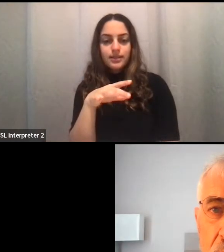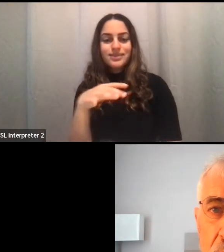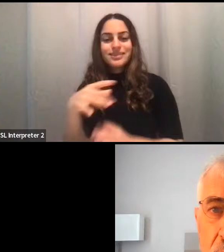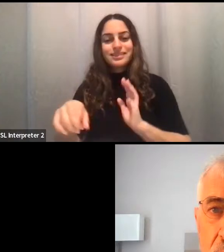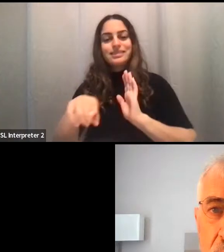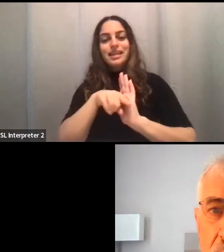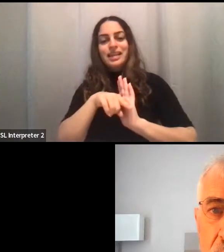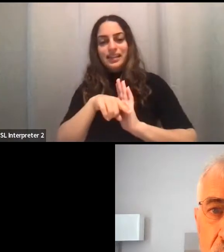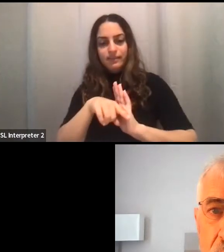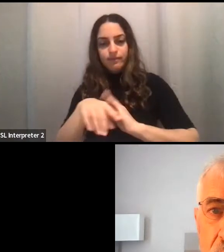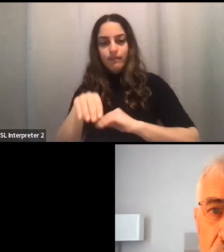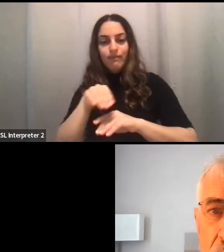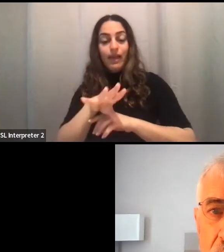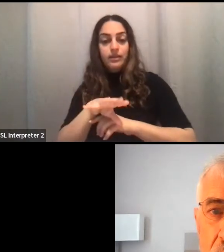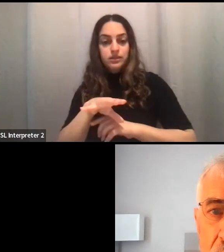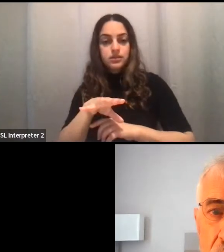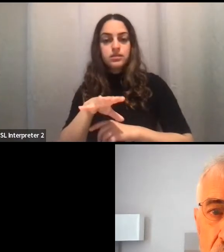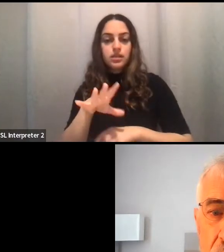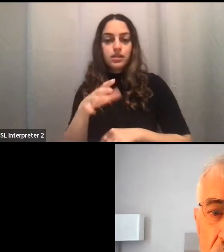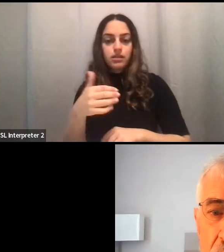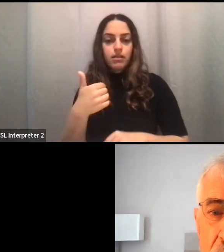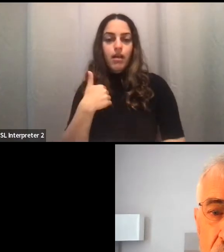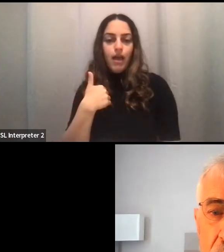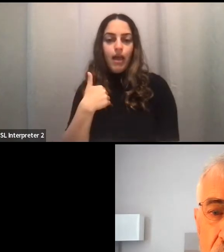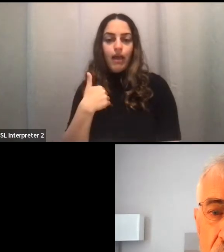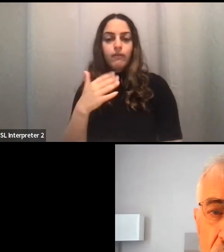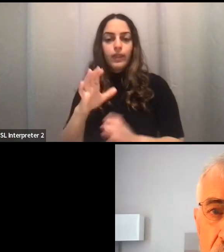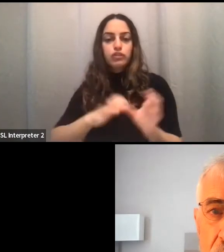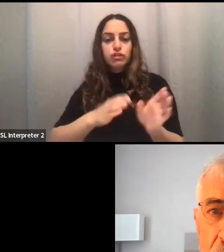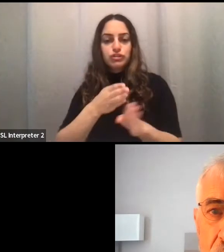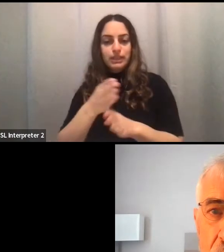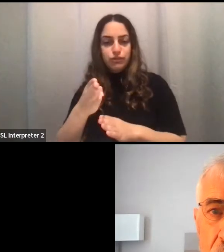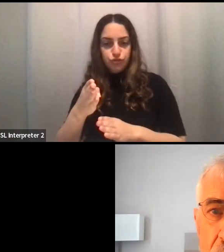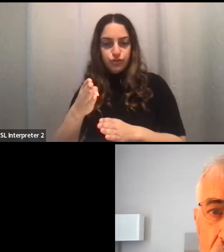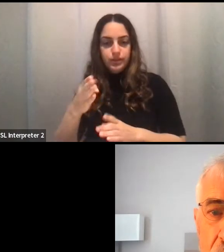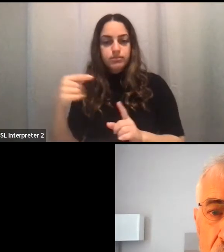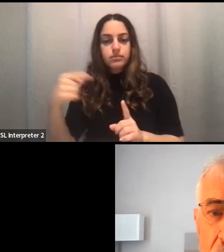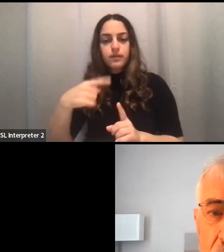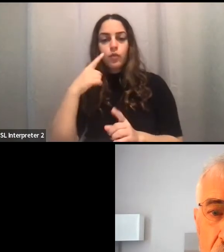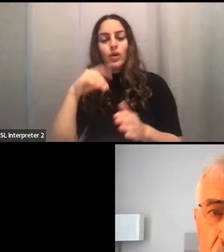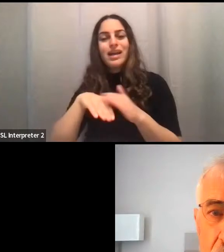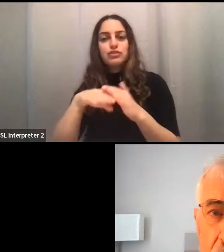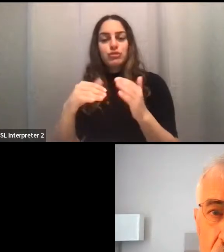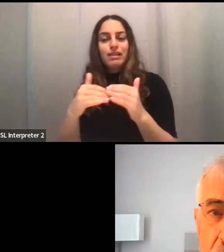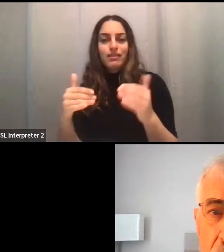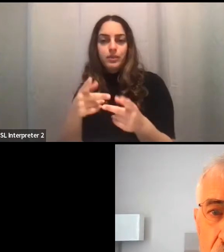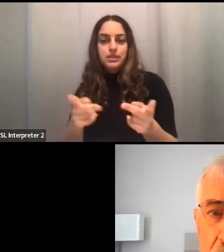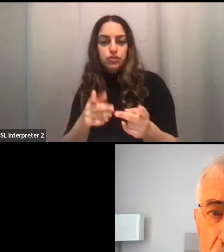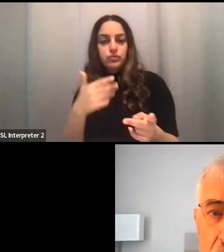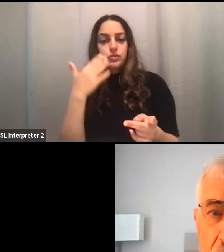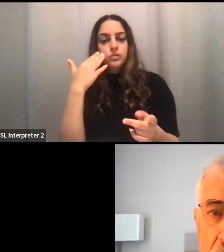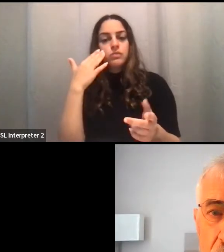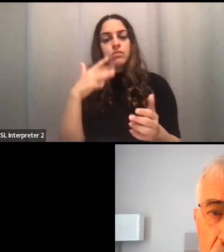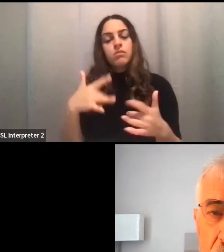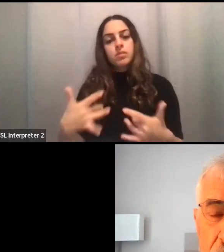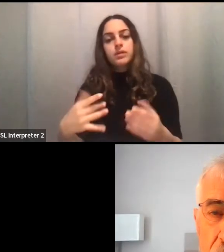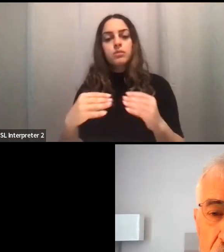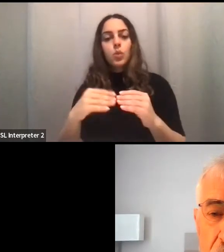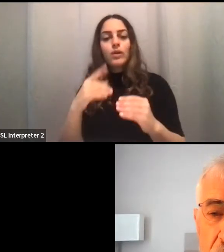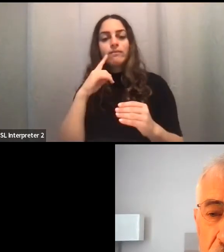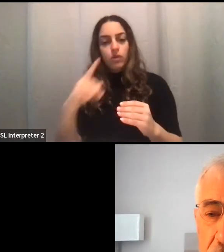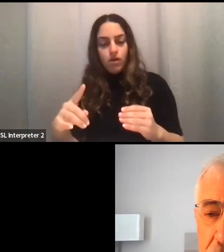entry level employees who as you know are more likely in recent years to be from historically underrepresented populations